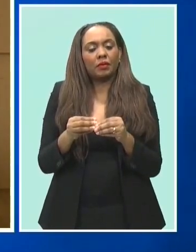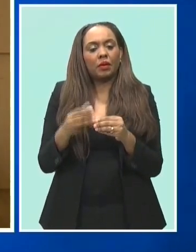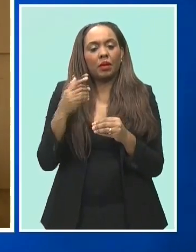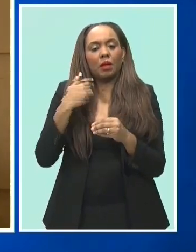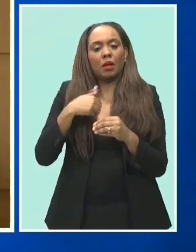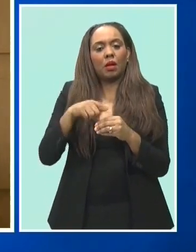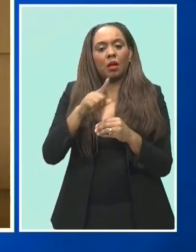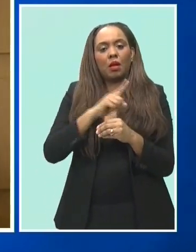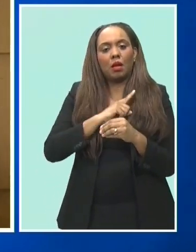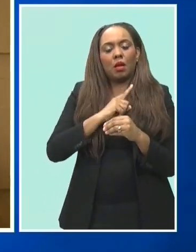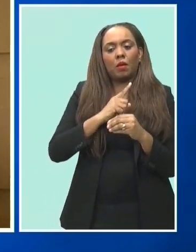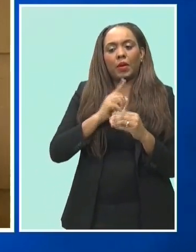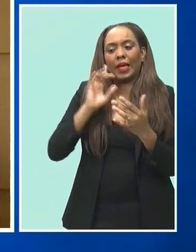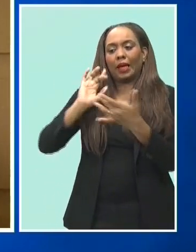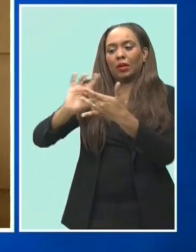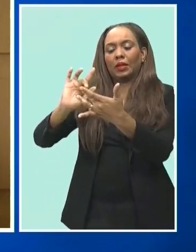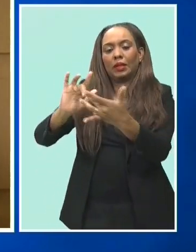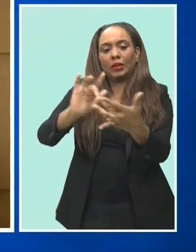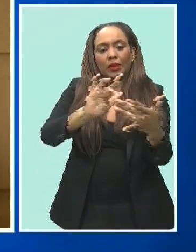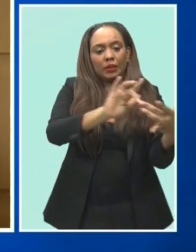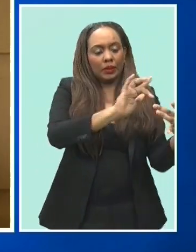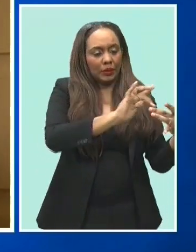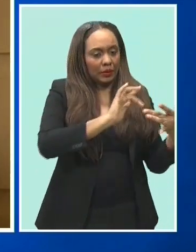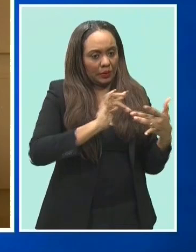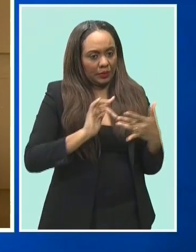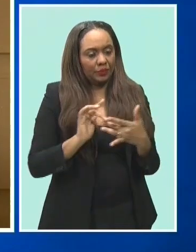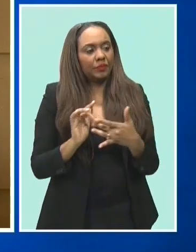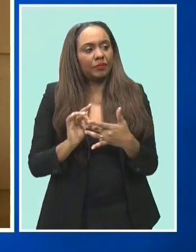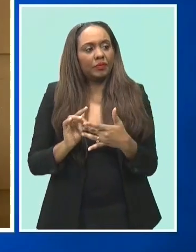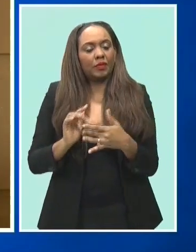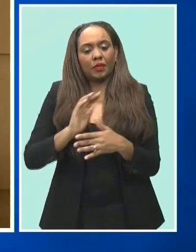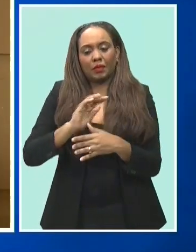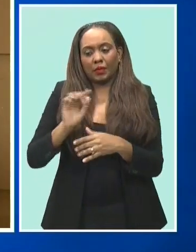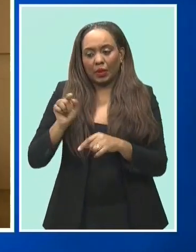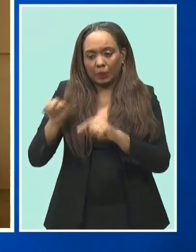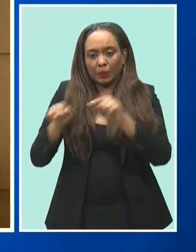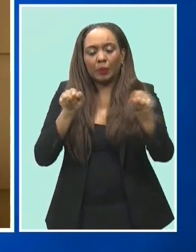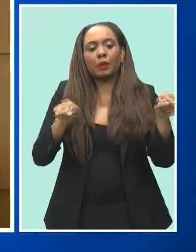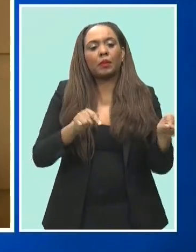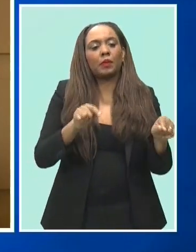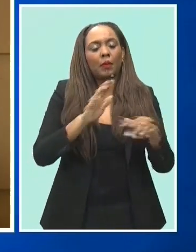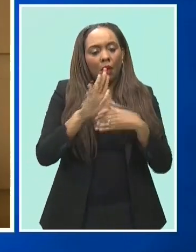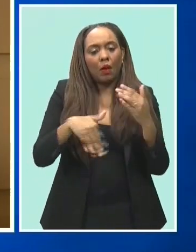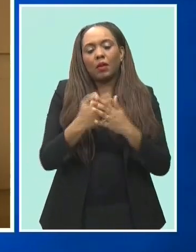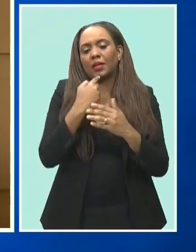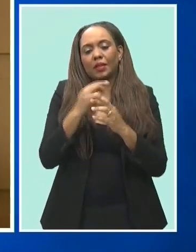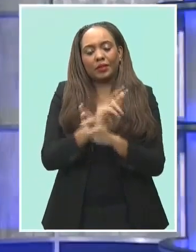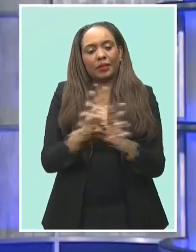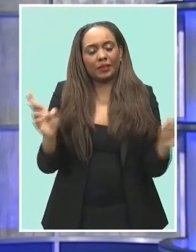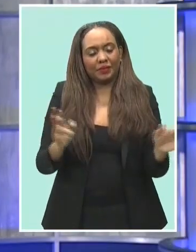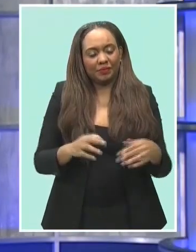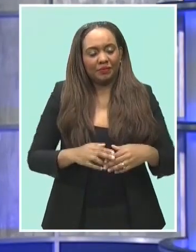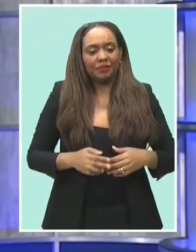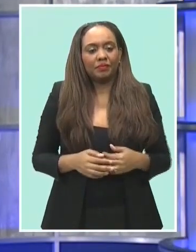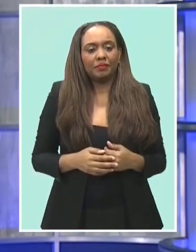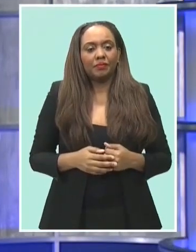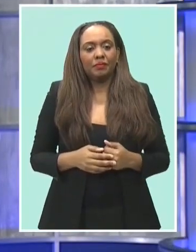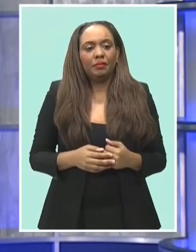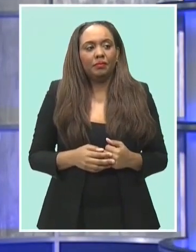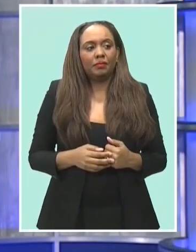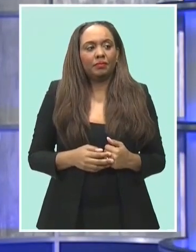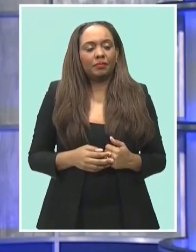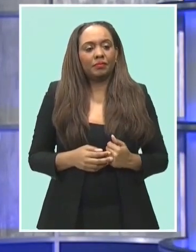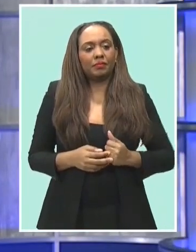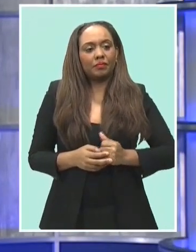communication sent out to all our stations, and they did report that they were in a state of readiness.